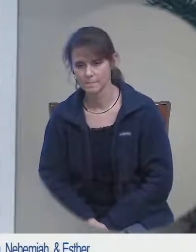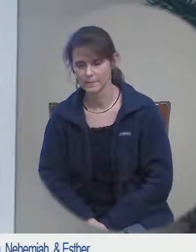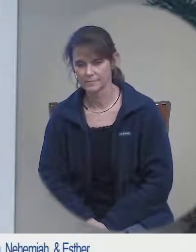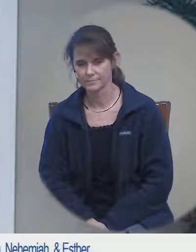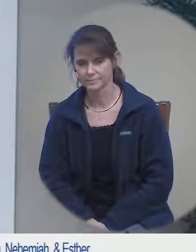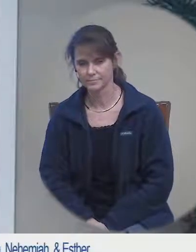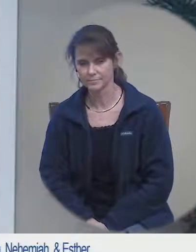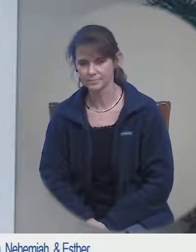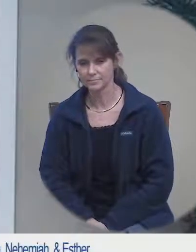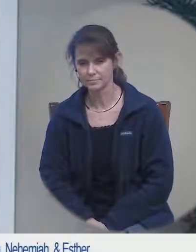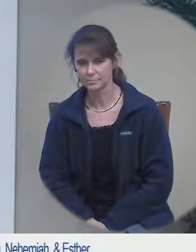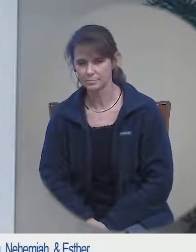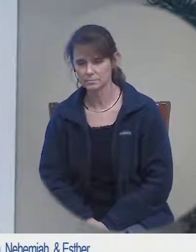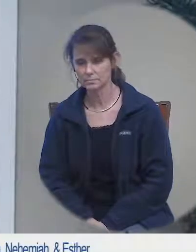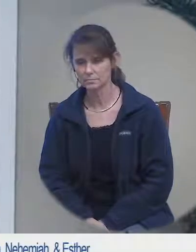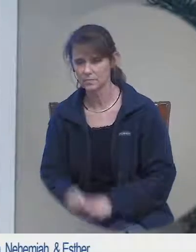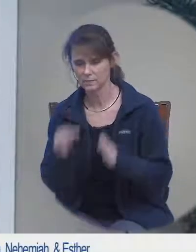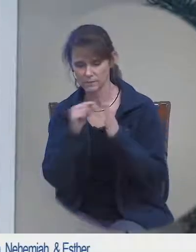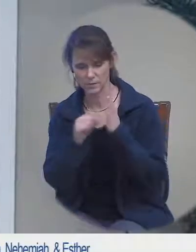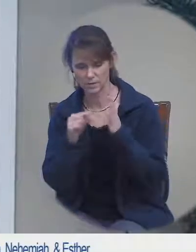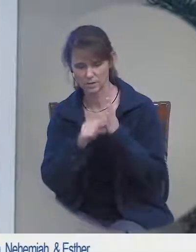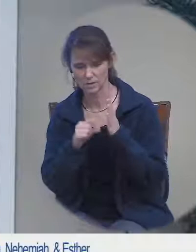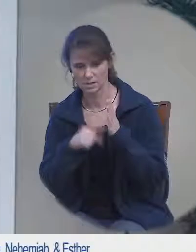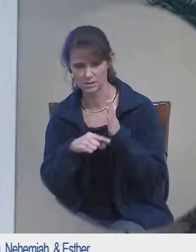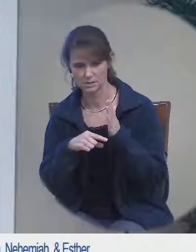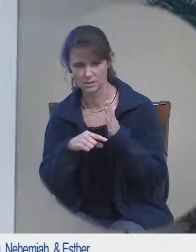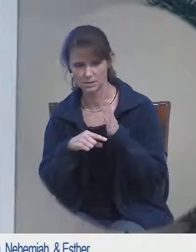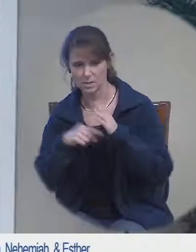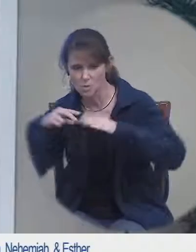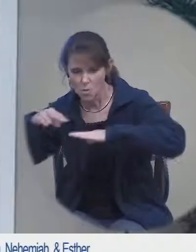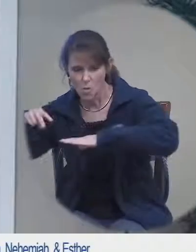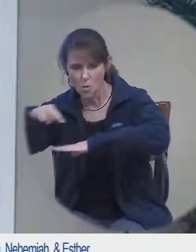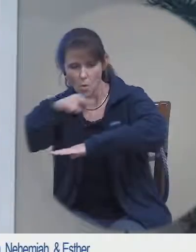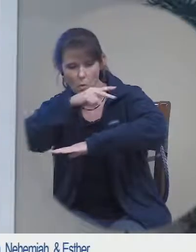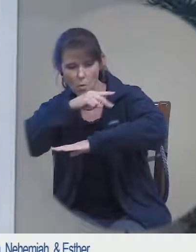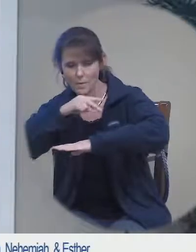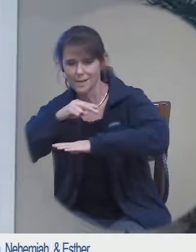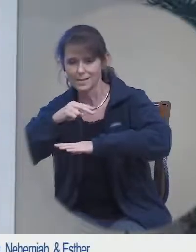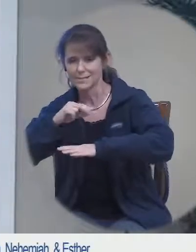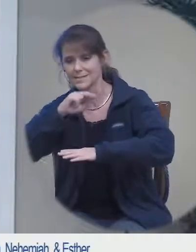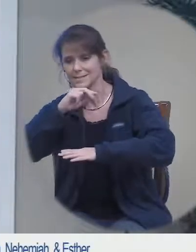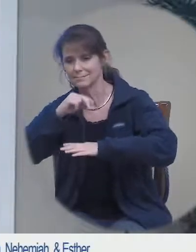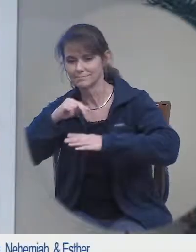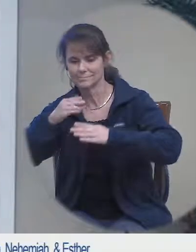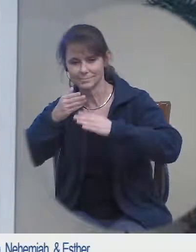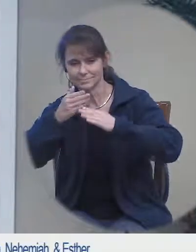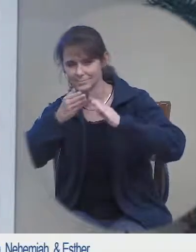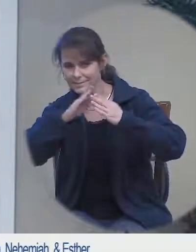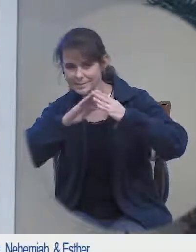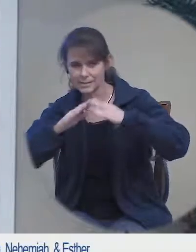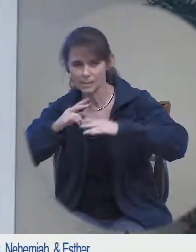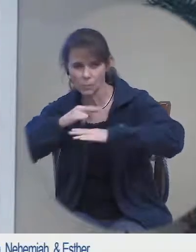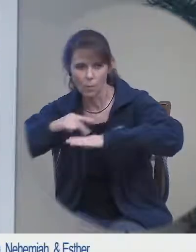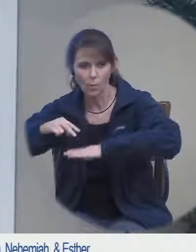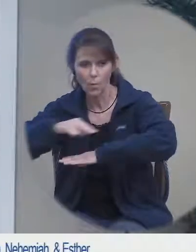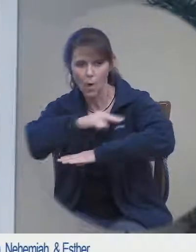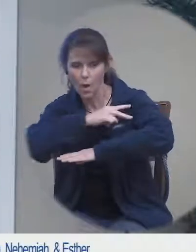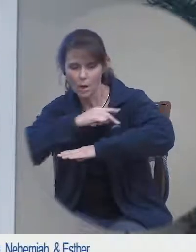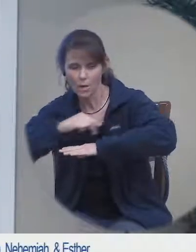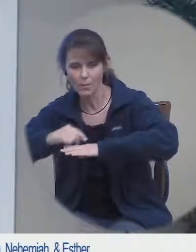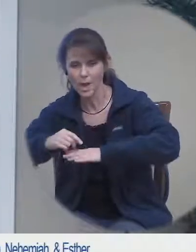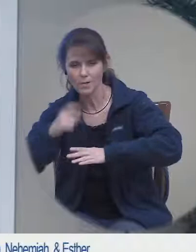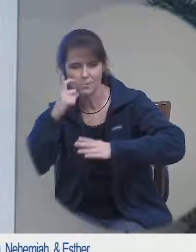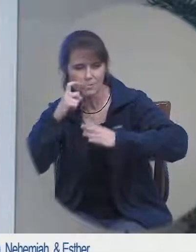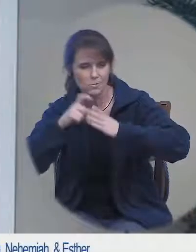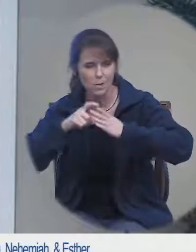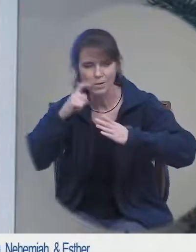And just read the last 3 verses. "Walk about Zion and go around her. Count her towers. Consider her ramparts. Go